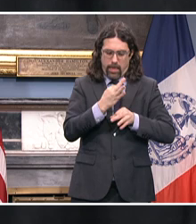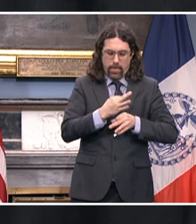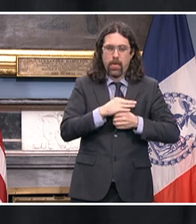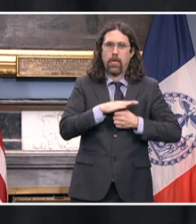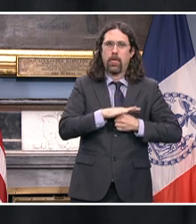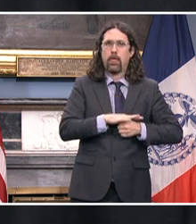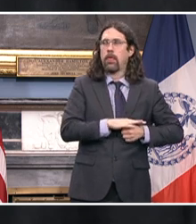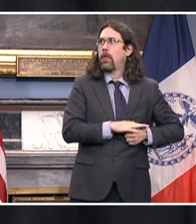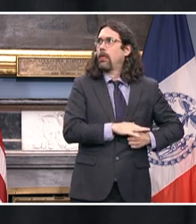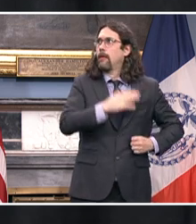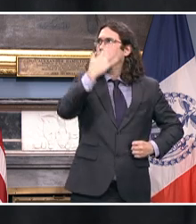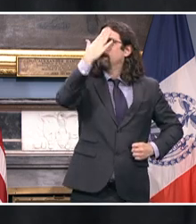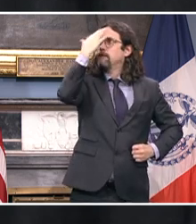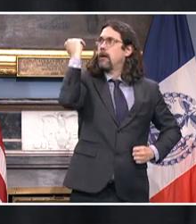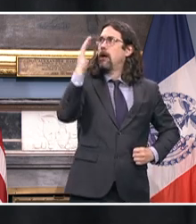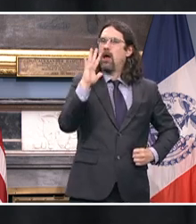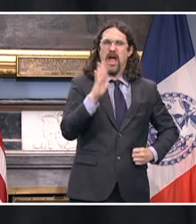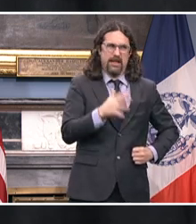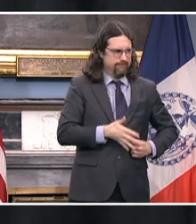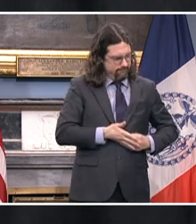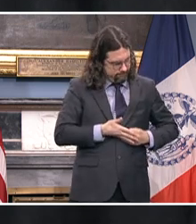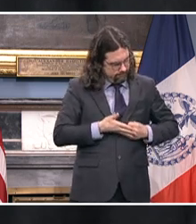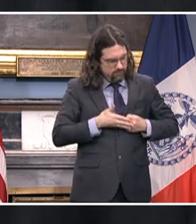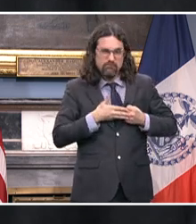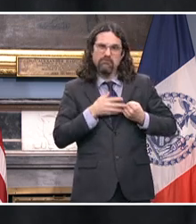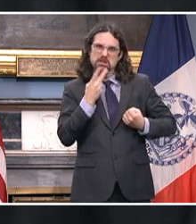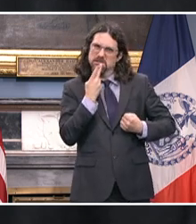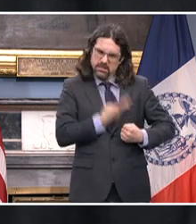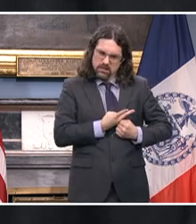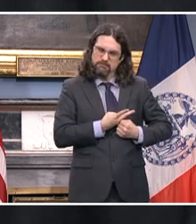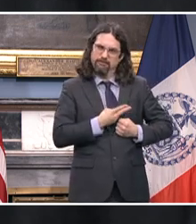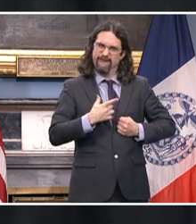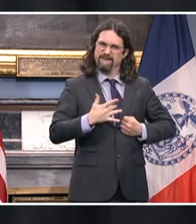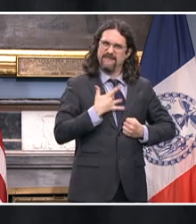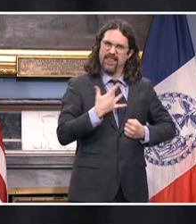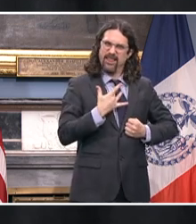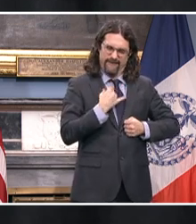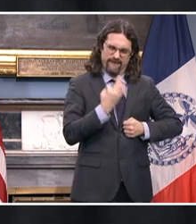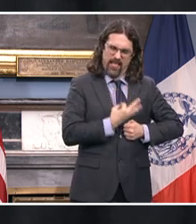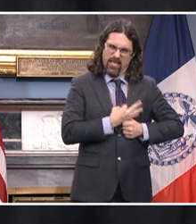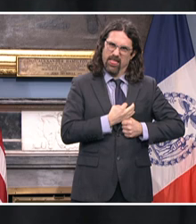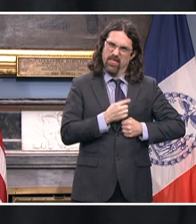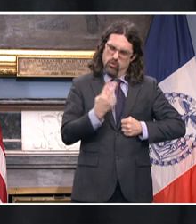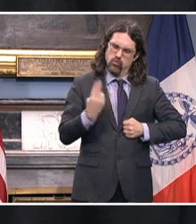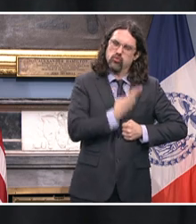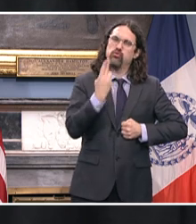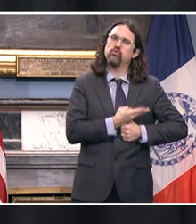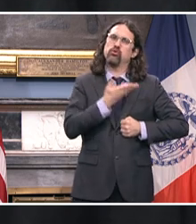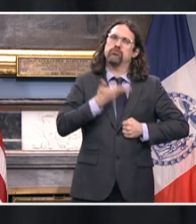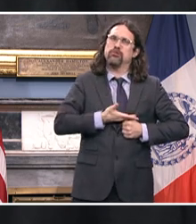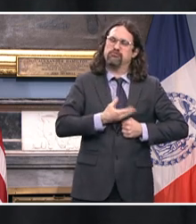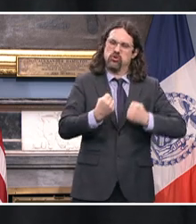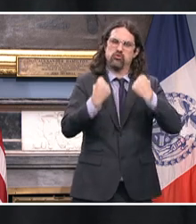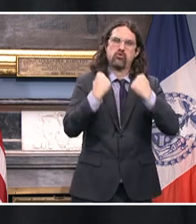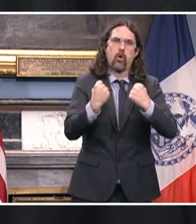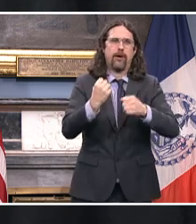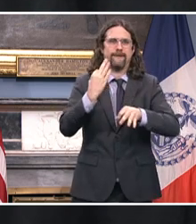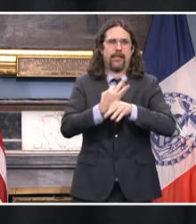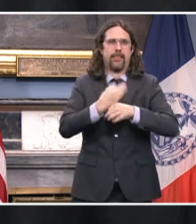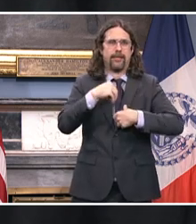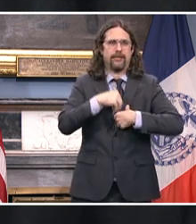reached milestones we could never have imagined. 5,000 New Yorkers lost, so many more than we even lost on our worst day of